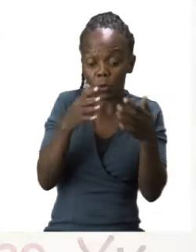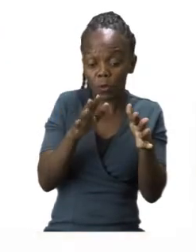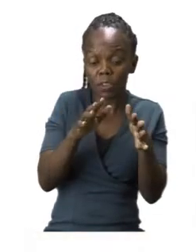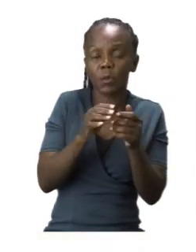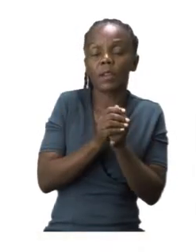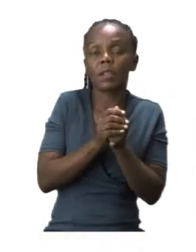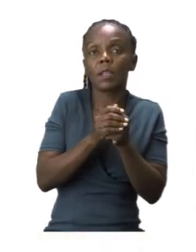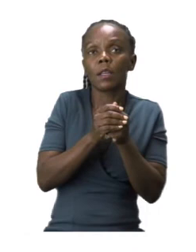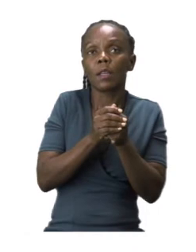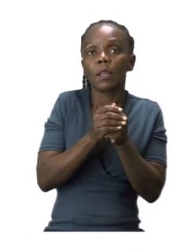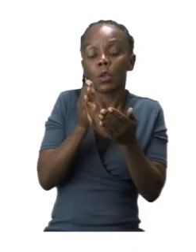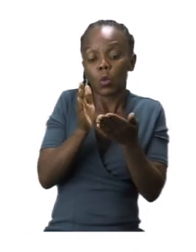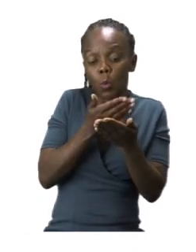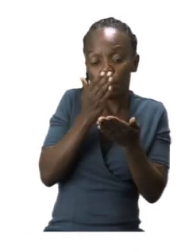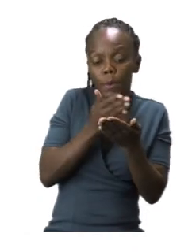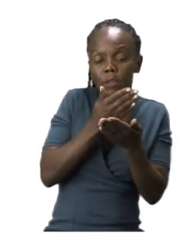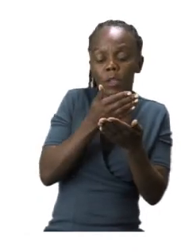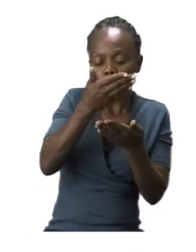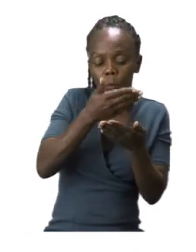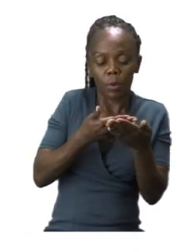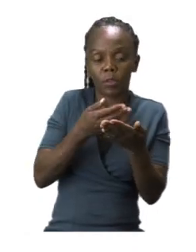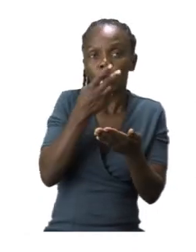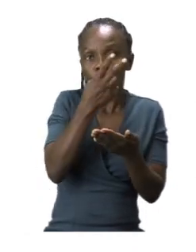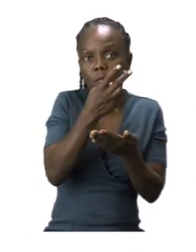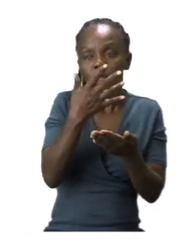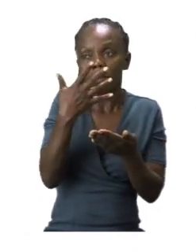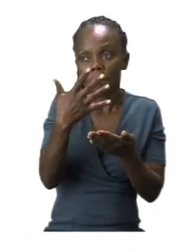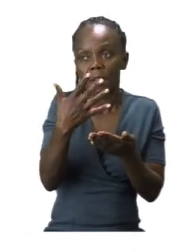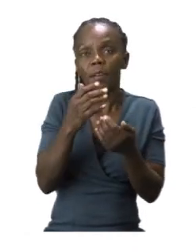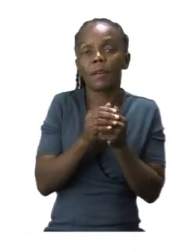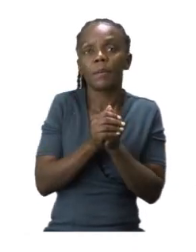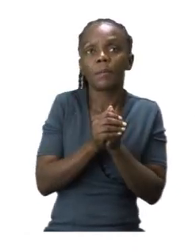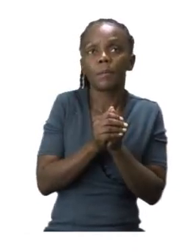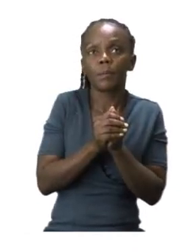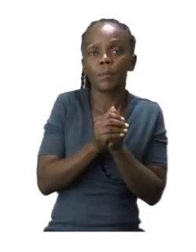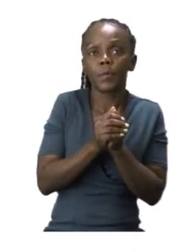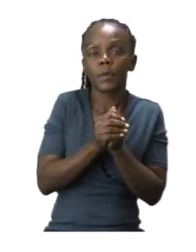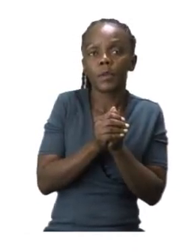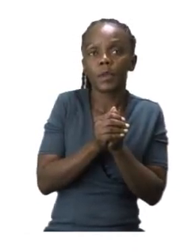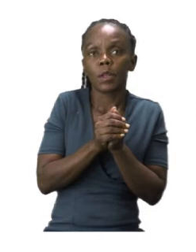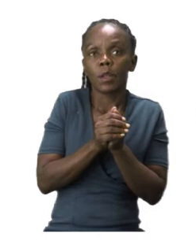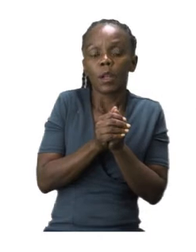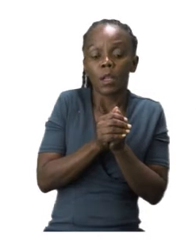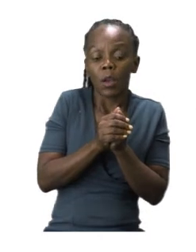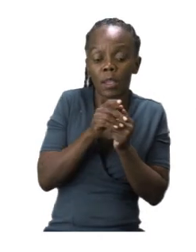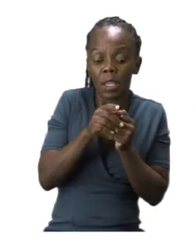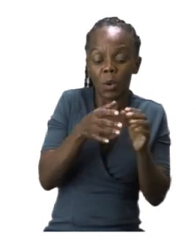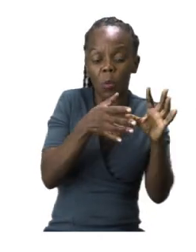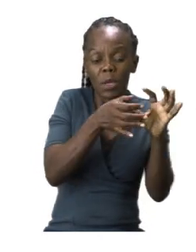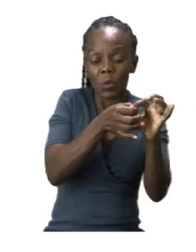25. On page 25, we are going to be matching the pictures with